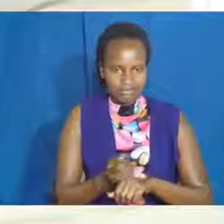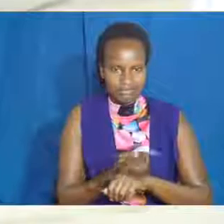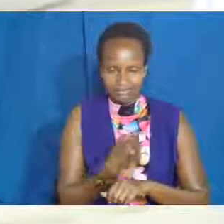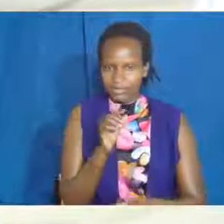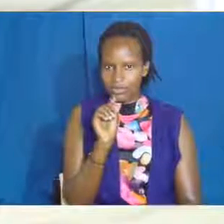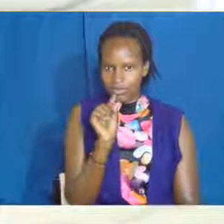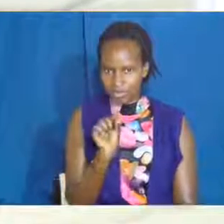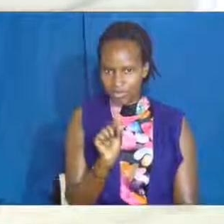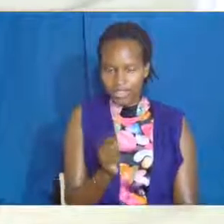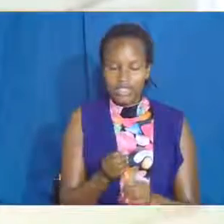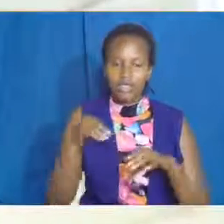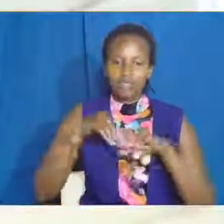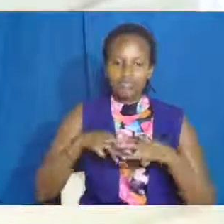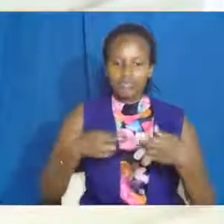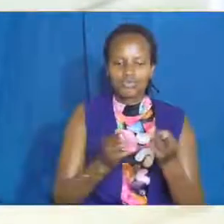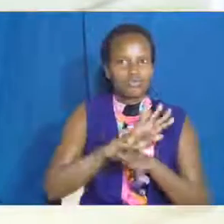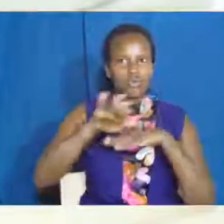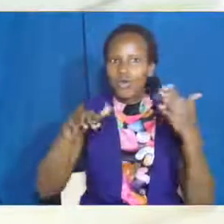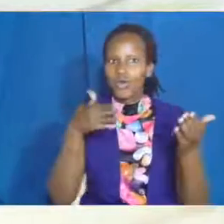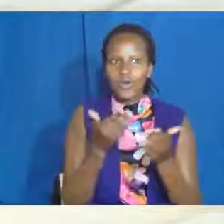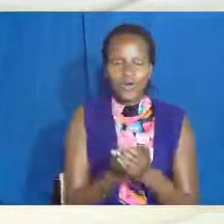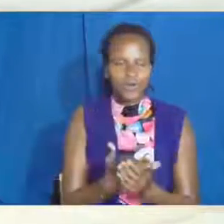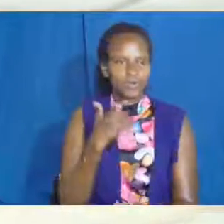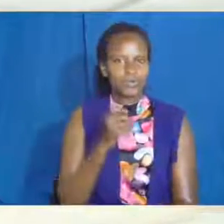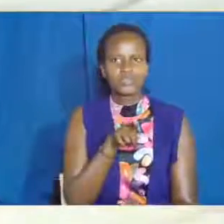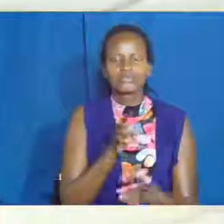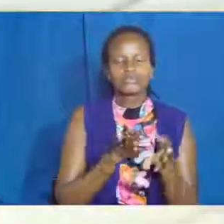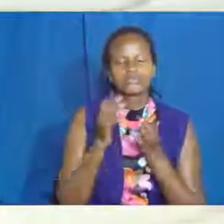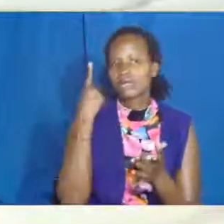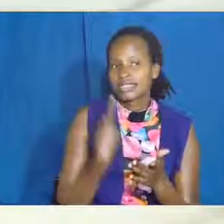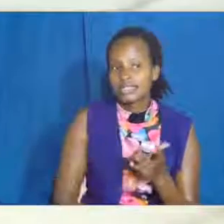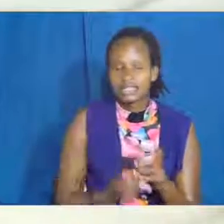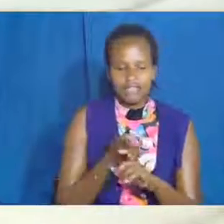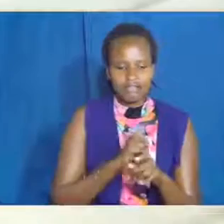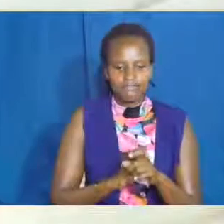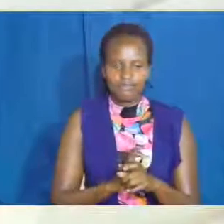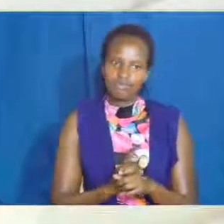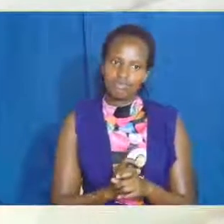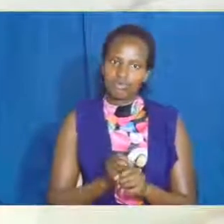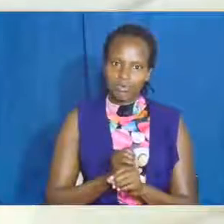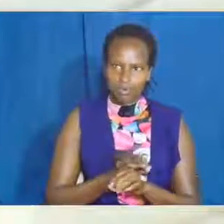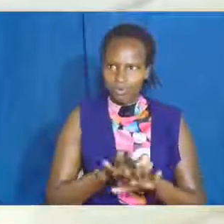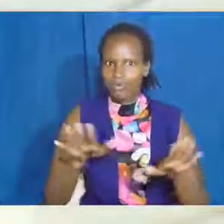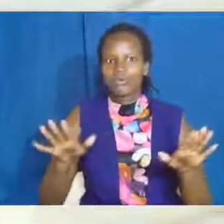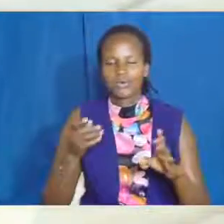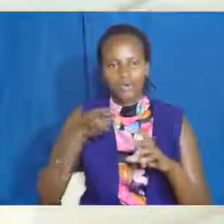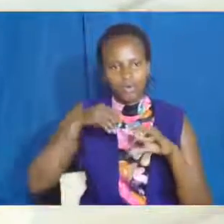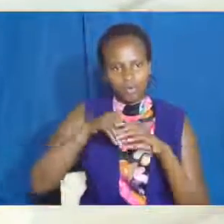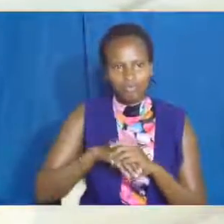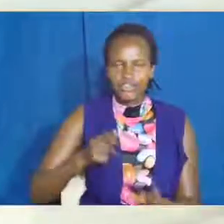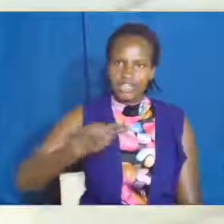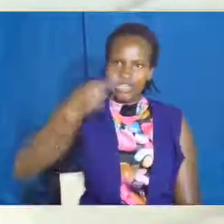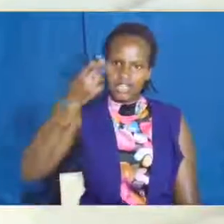in a few seconds, in the room, the whole of the room will be sprayed with the deodorant. What does it mean? It means moves for the deodorant will just move from higher concentration to